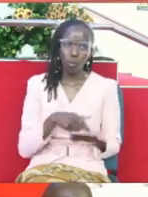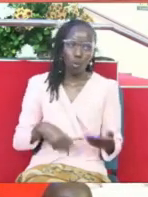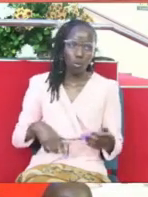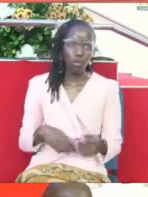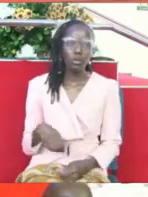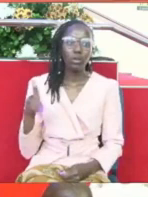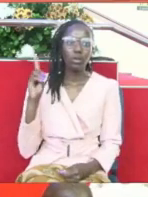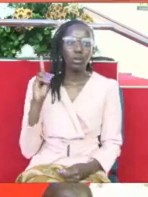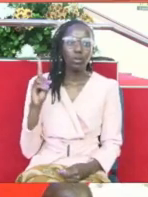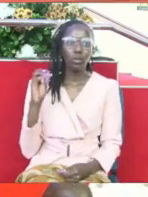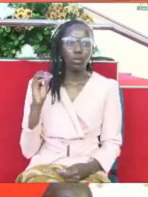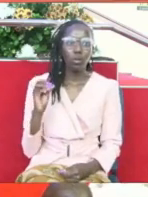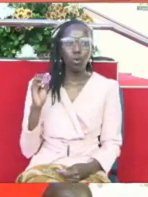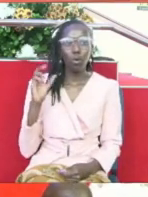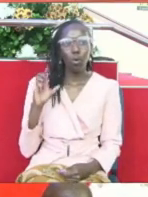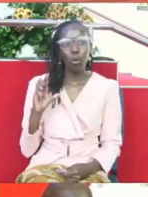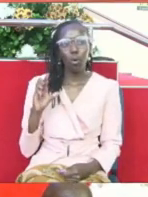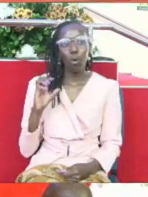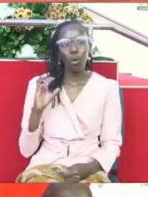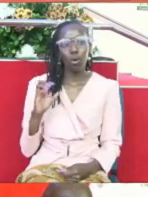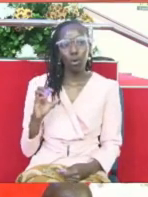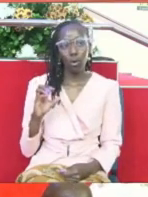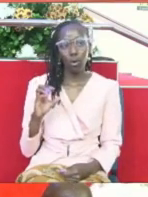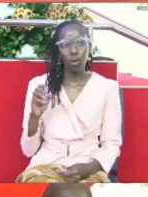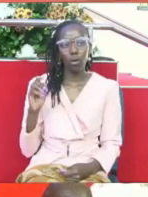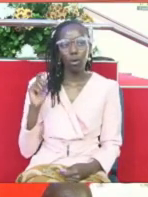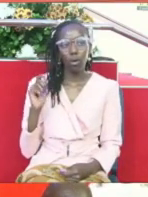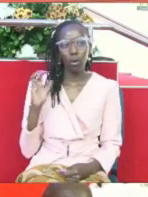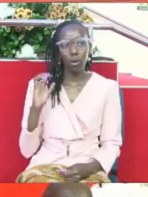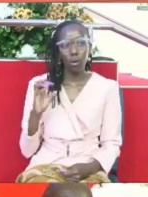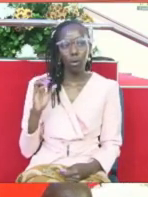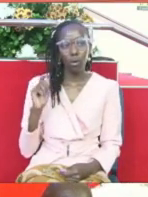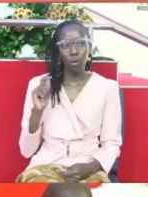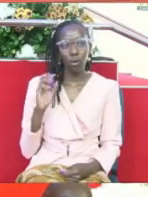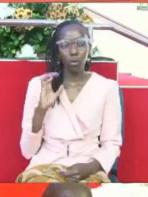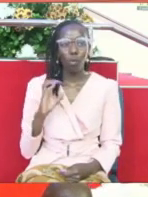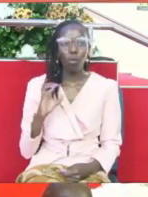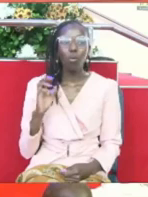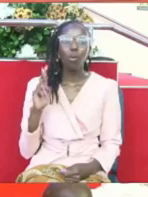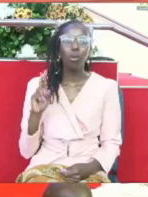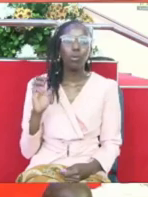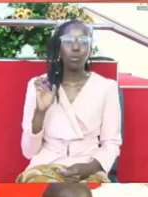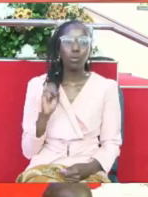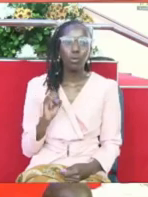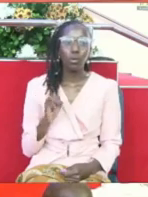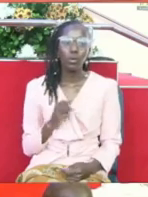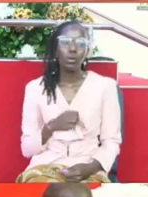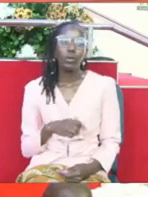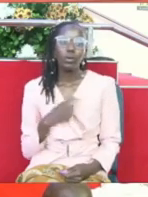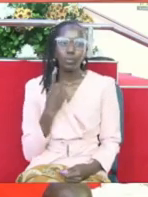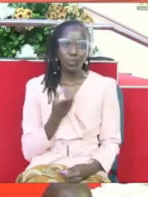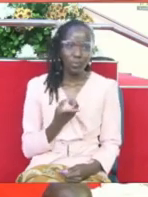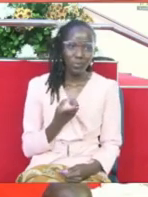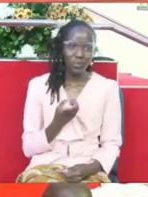because you are my healer. Naleta kunibadilishia na uponyaji sababu wewe ni mponyaji. So today I'm walking from this place with my healing. Na